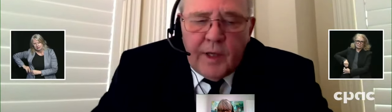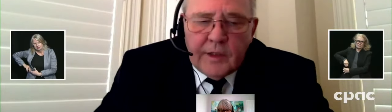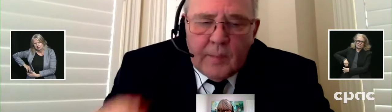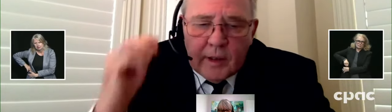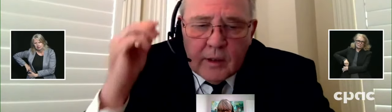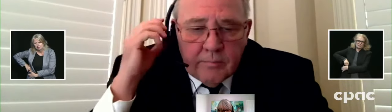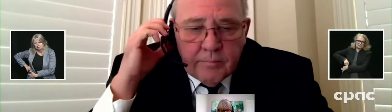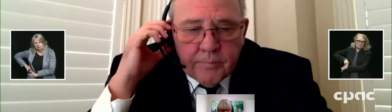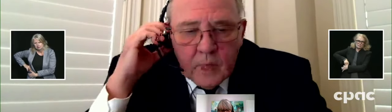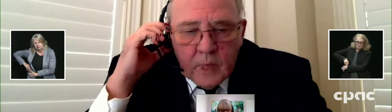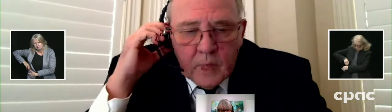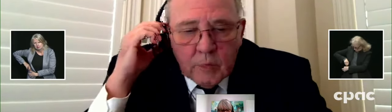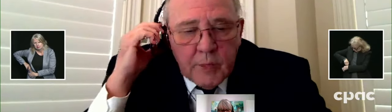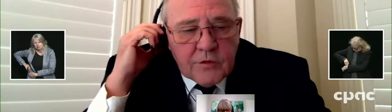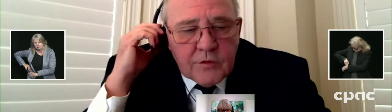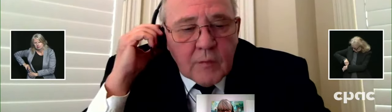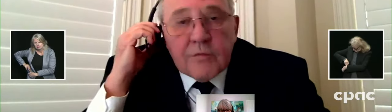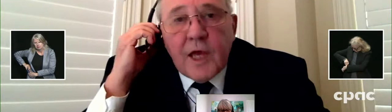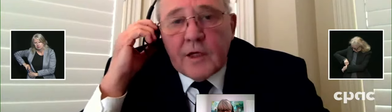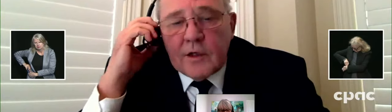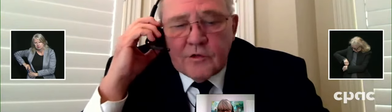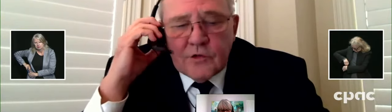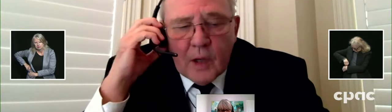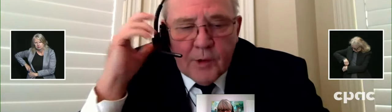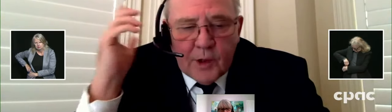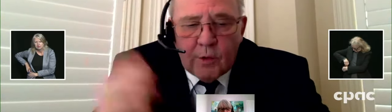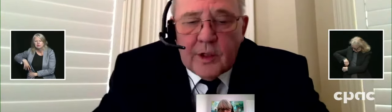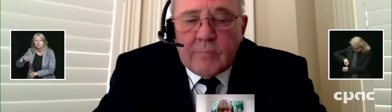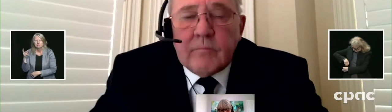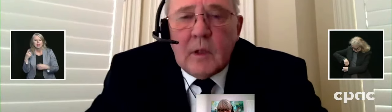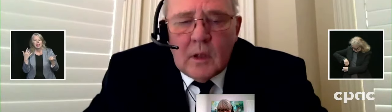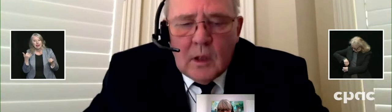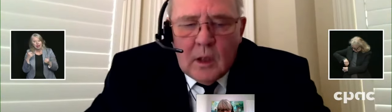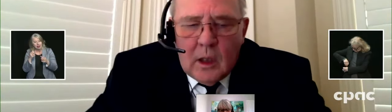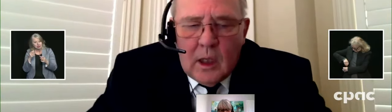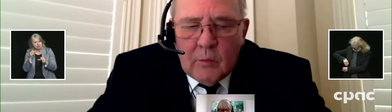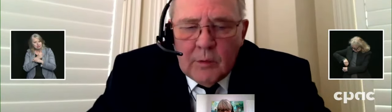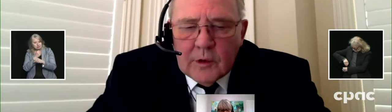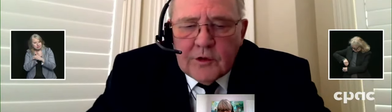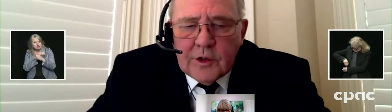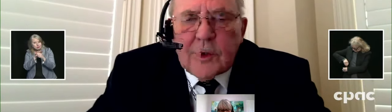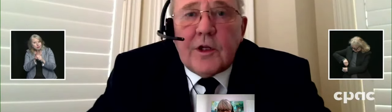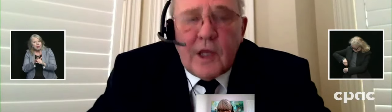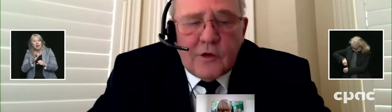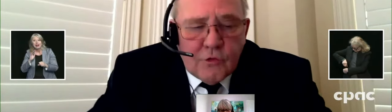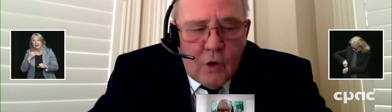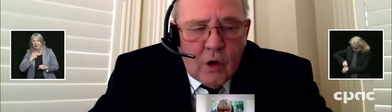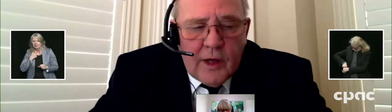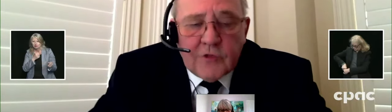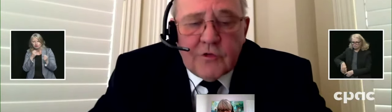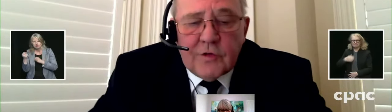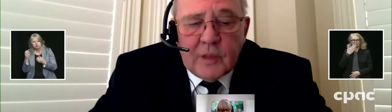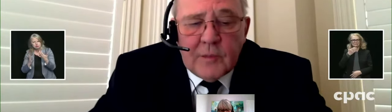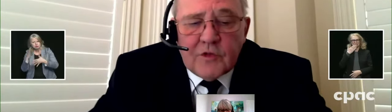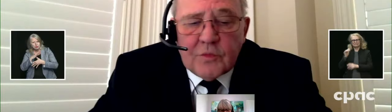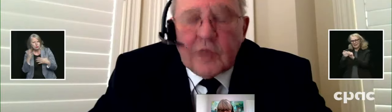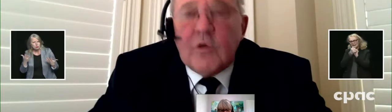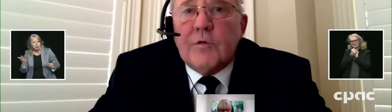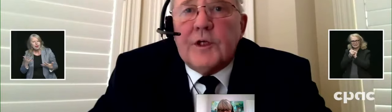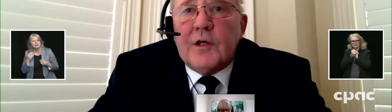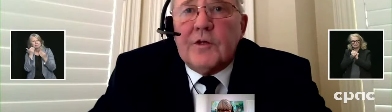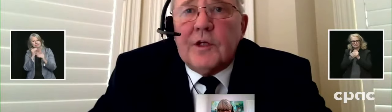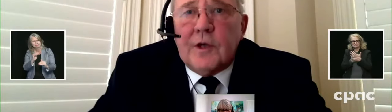ongoing pandemic remains the Government of Canada's top priority, and we will continue to take strong action to limit the